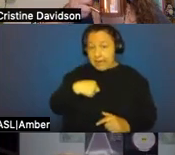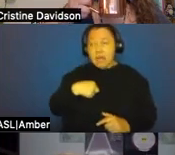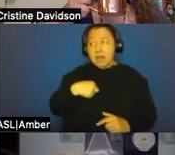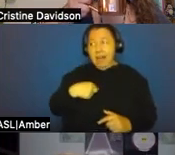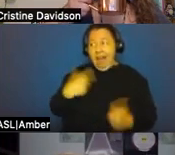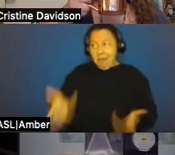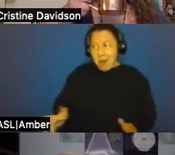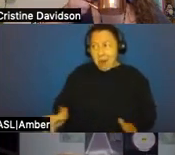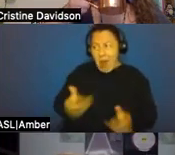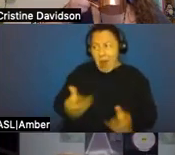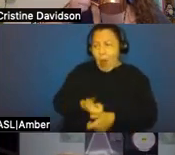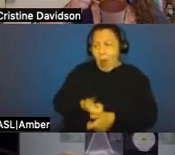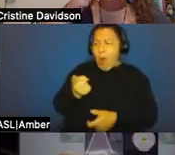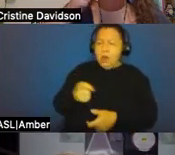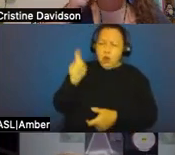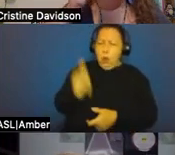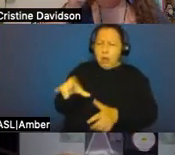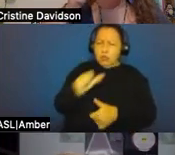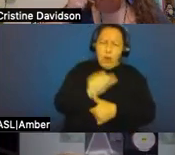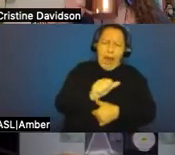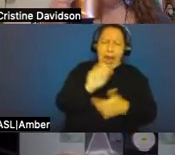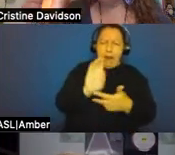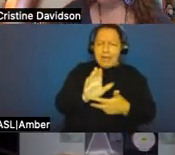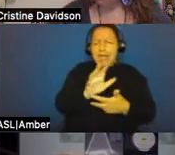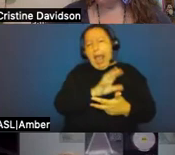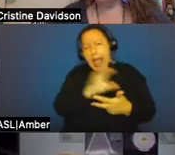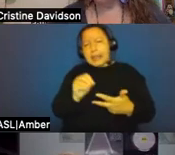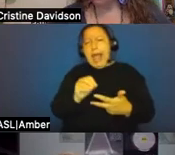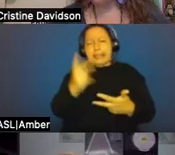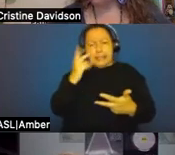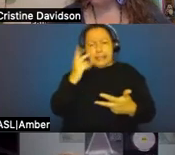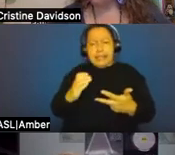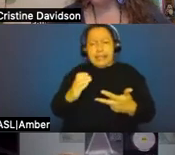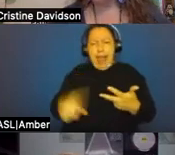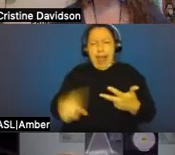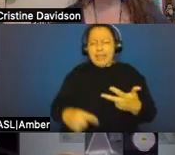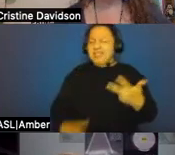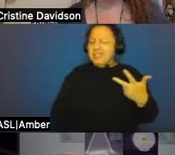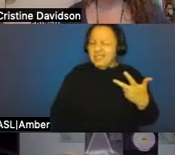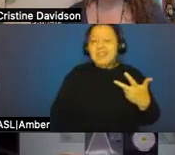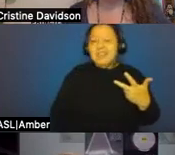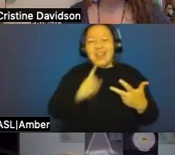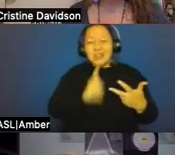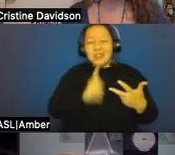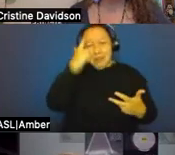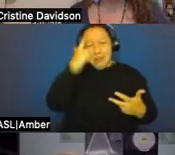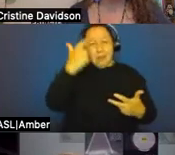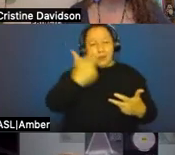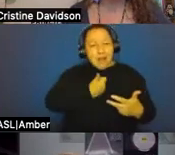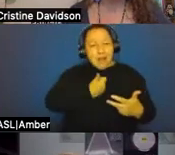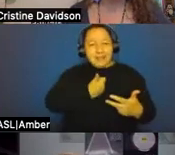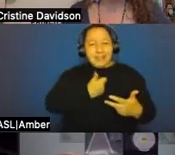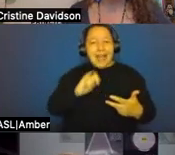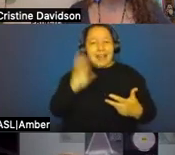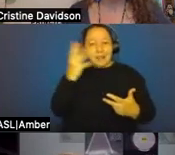you do A and B and then you get C. It's like, it's up to you. And that's sort of like the beauty in it is you're figuring out what